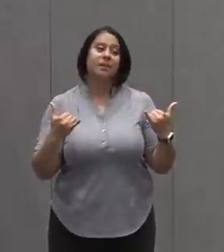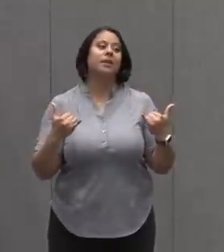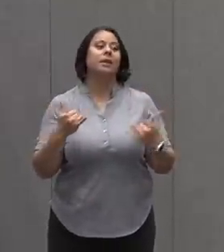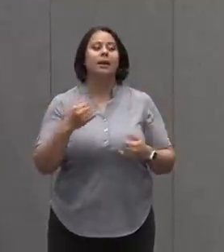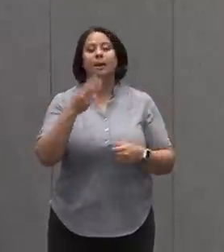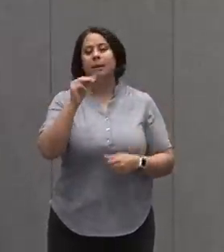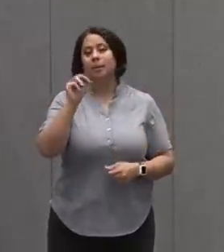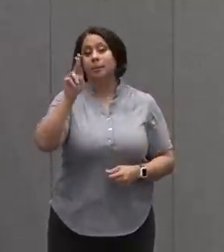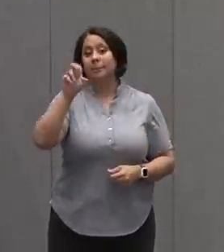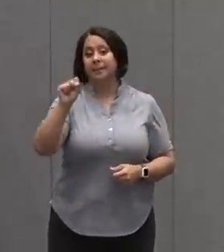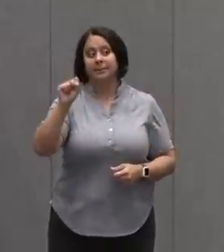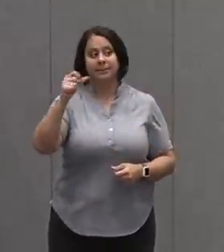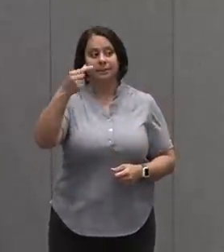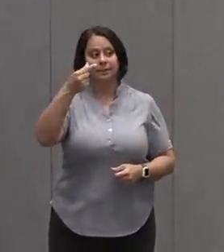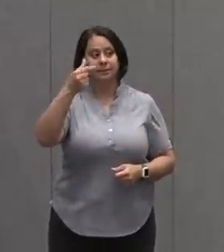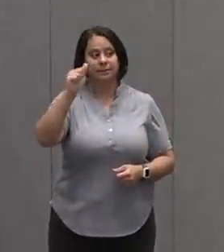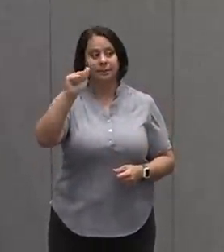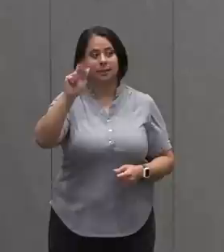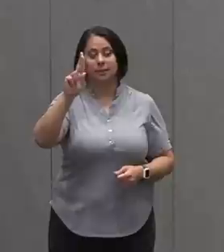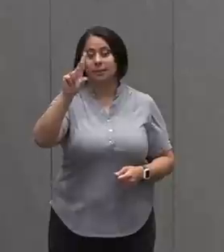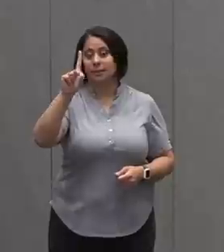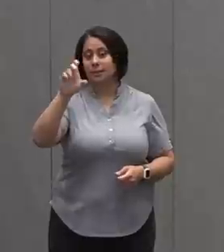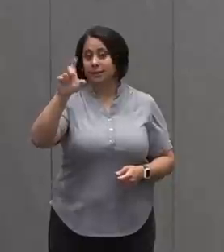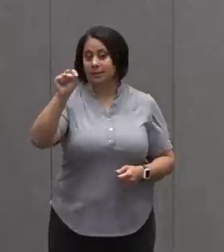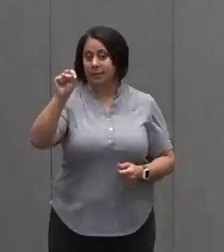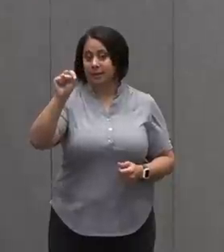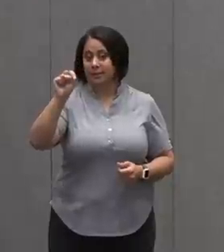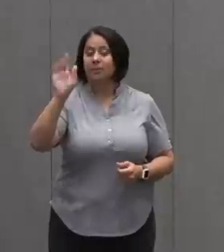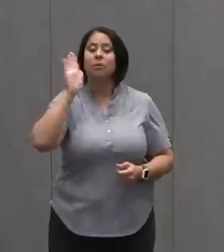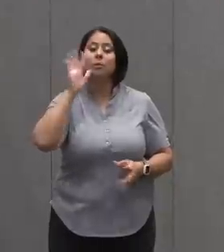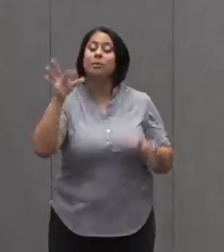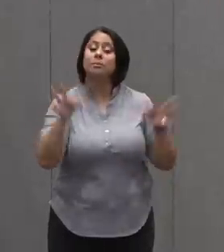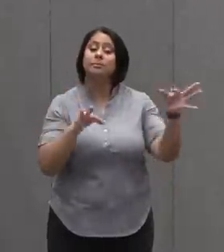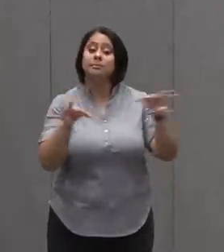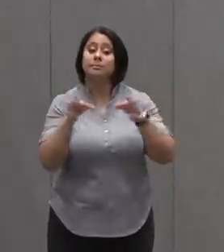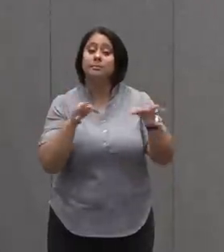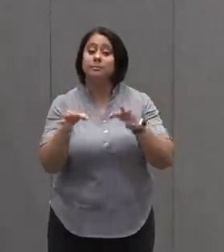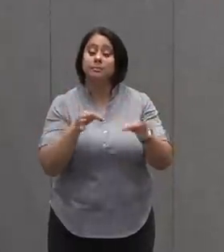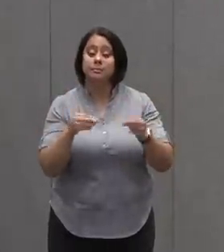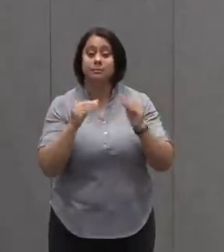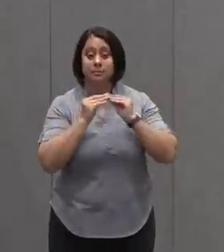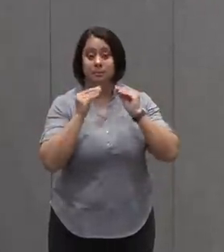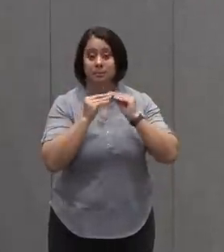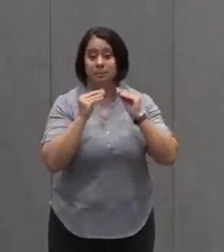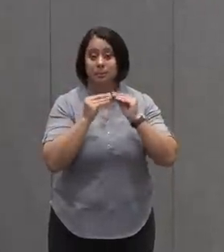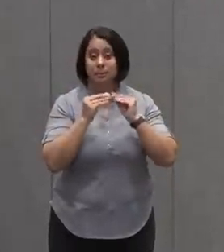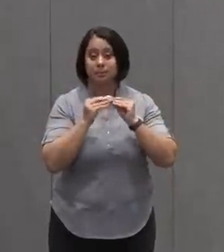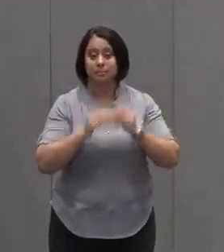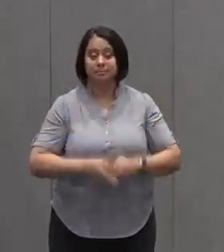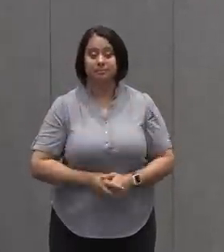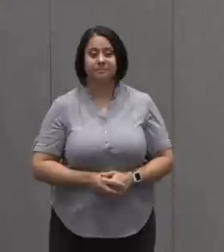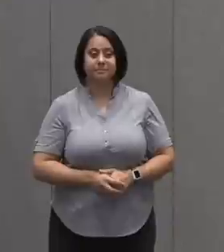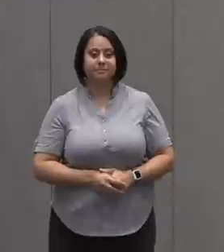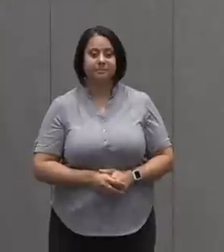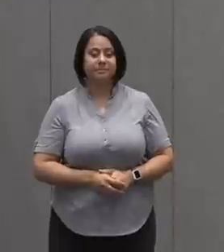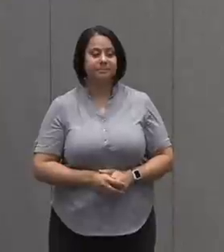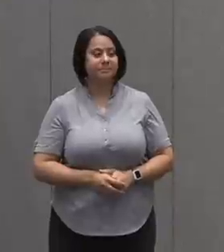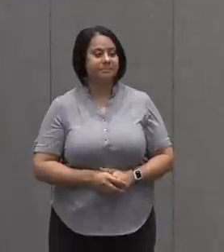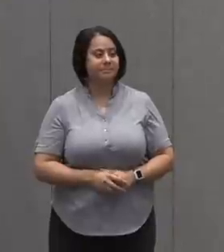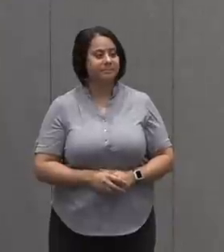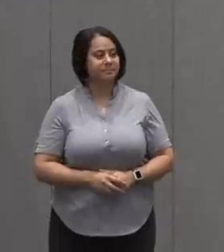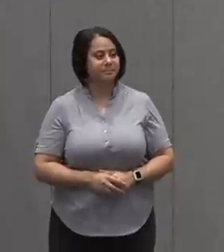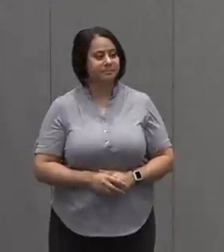up on the stage, and we're going to talk about another routine that is really